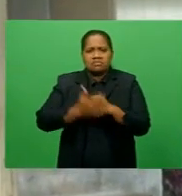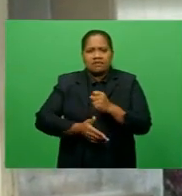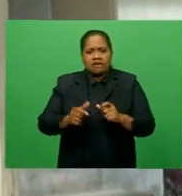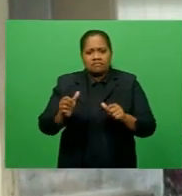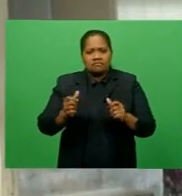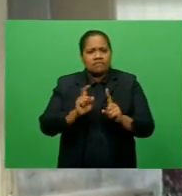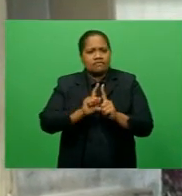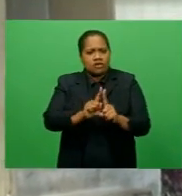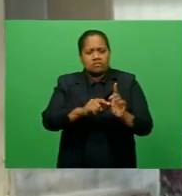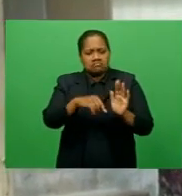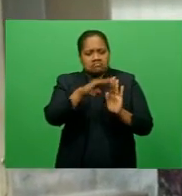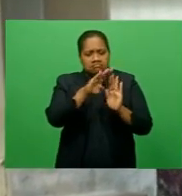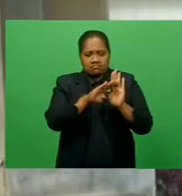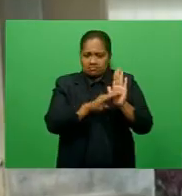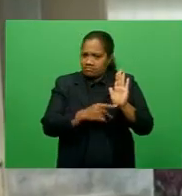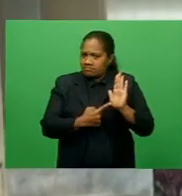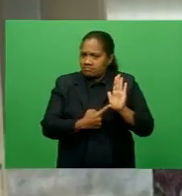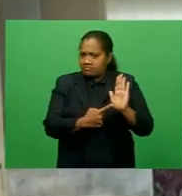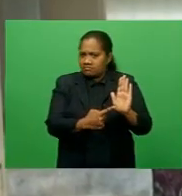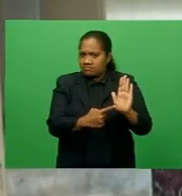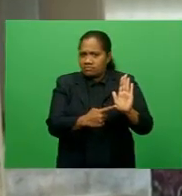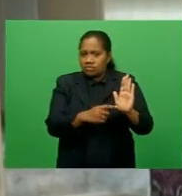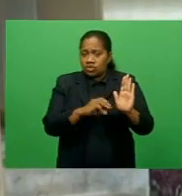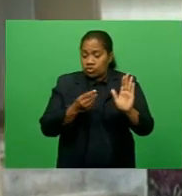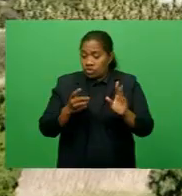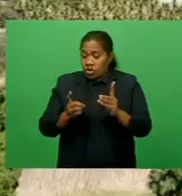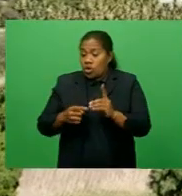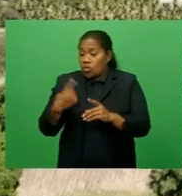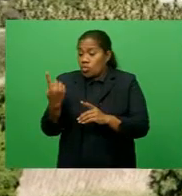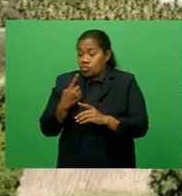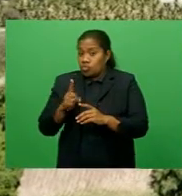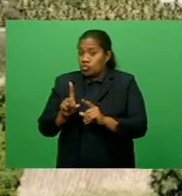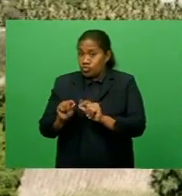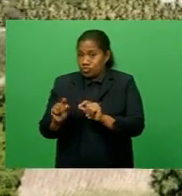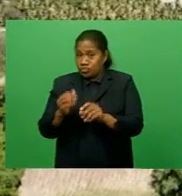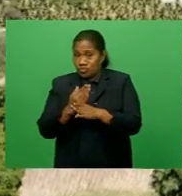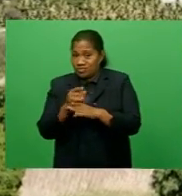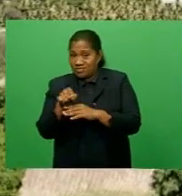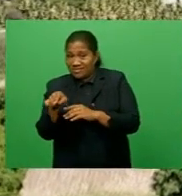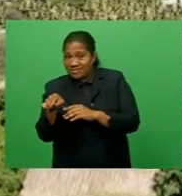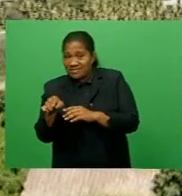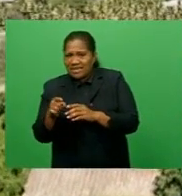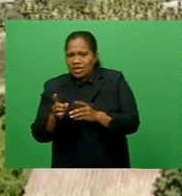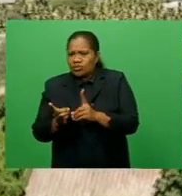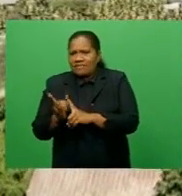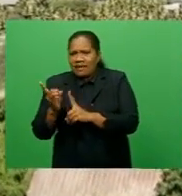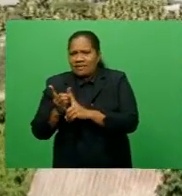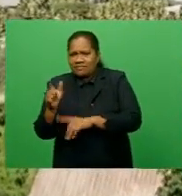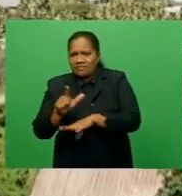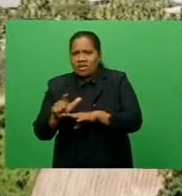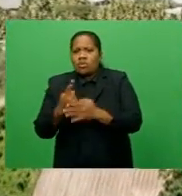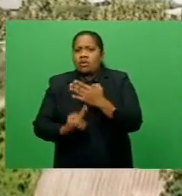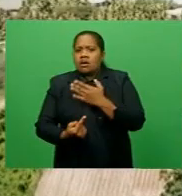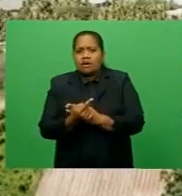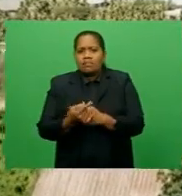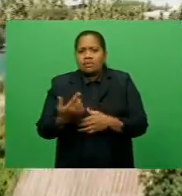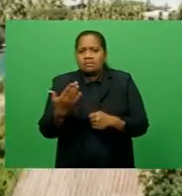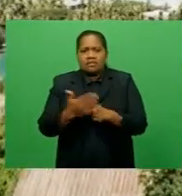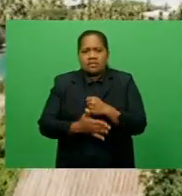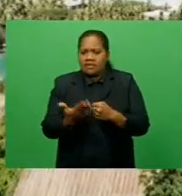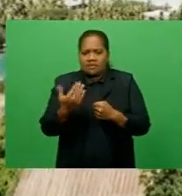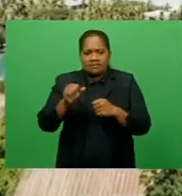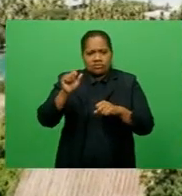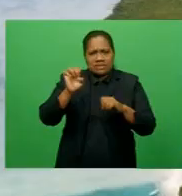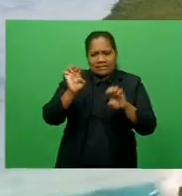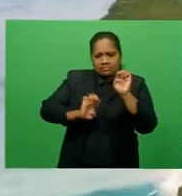It's alleged the developer carried out work on the dry land at Wadia on Malolo Island without an approved environment impact assessment